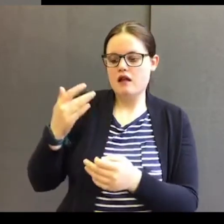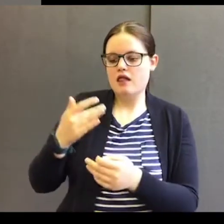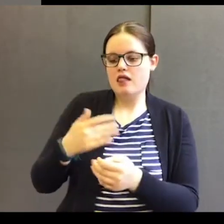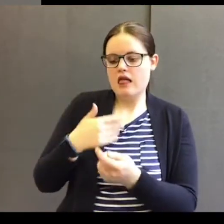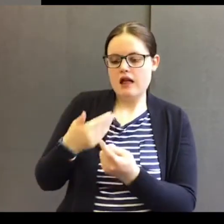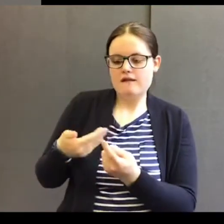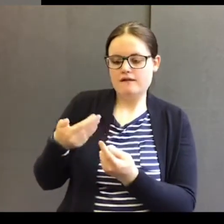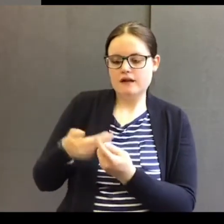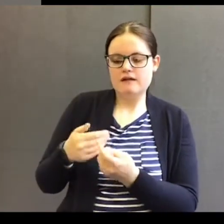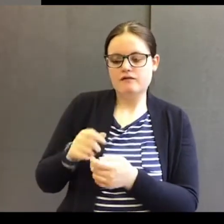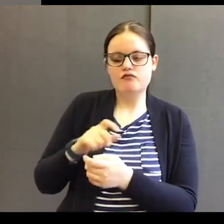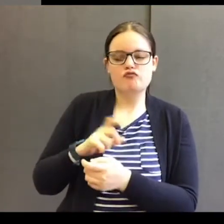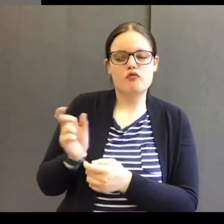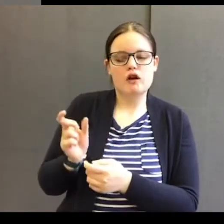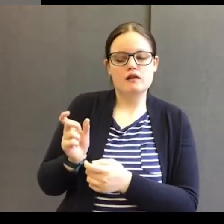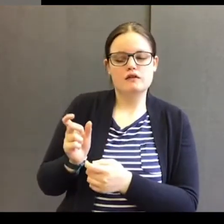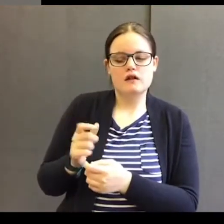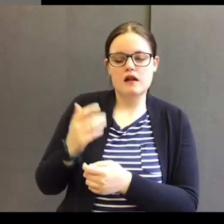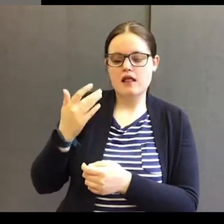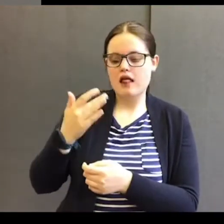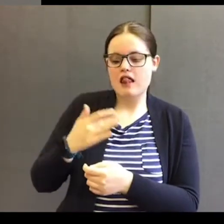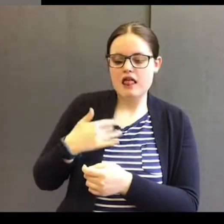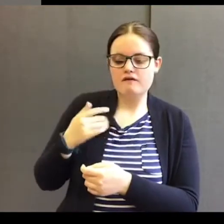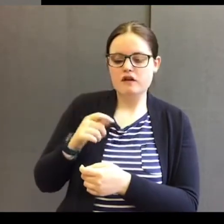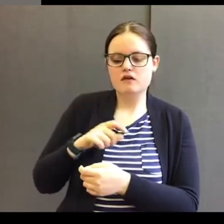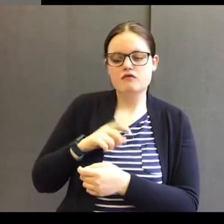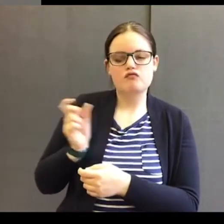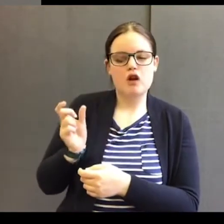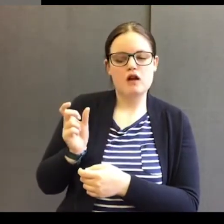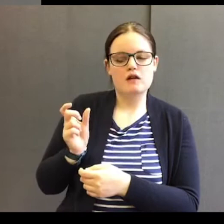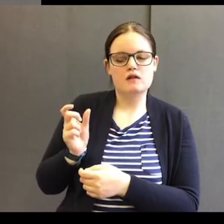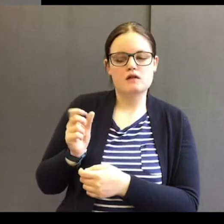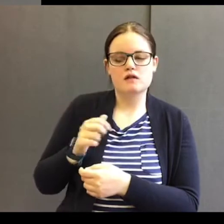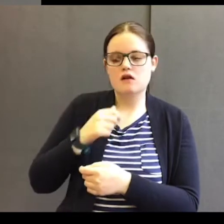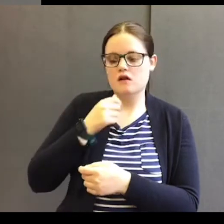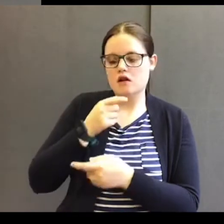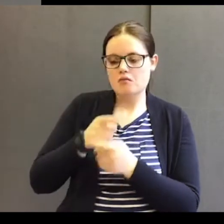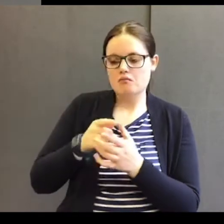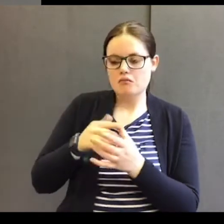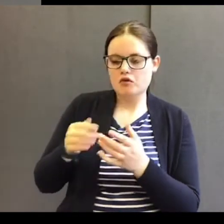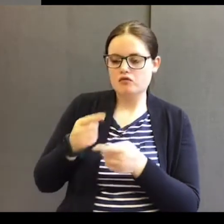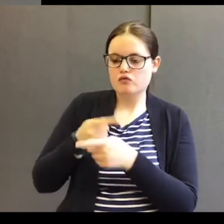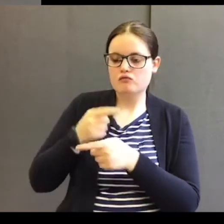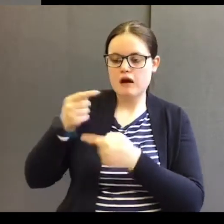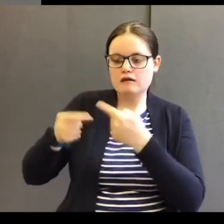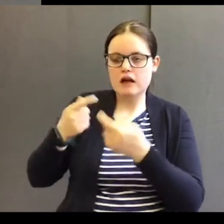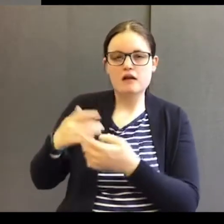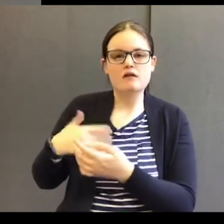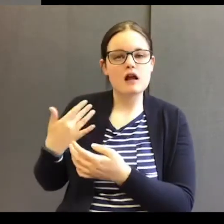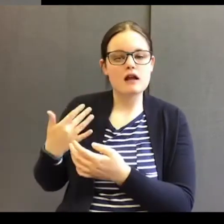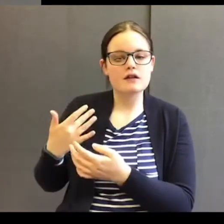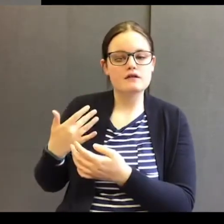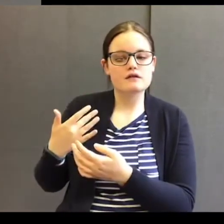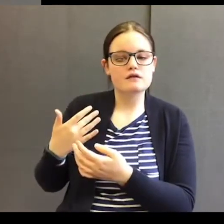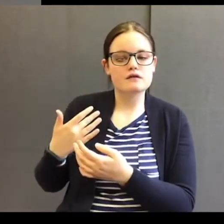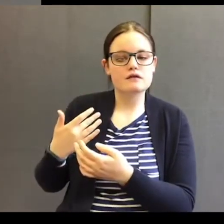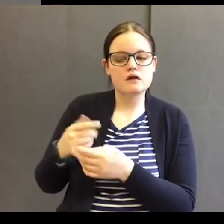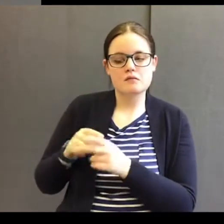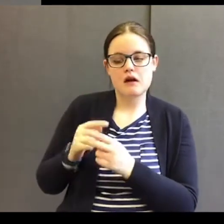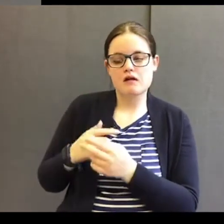the life-giving Christ, the living Christ. They were going to speak of eternal